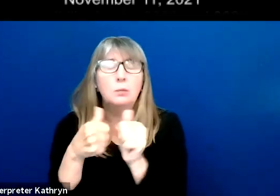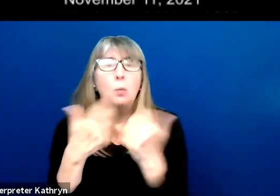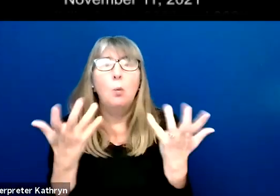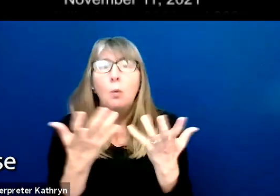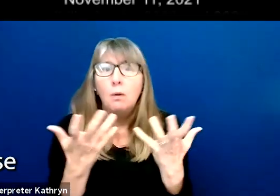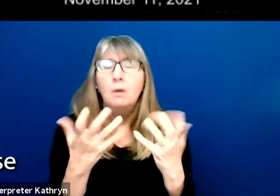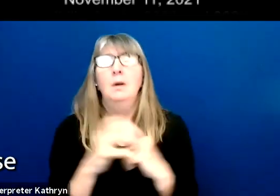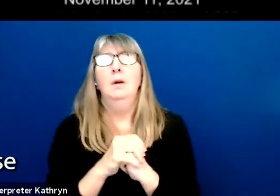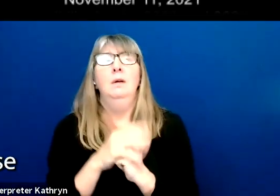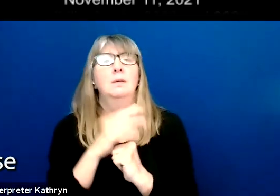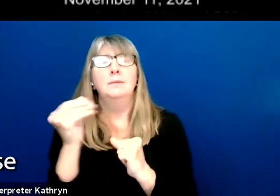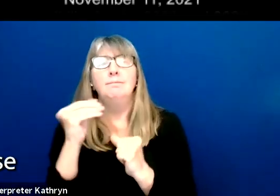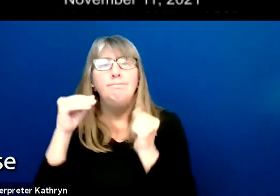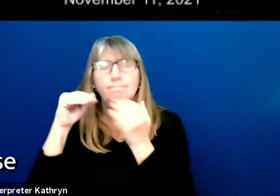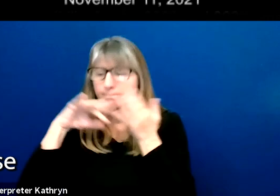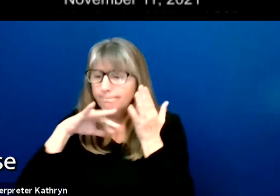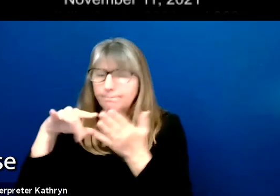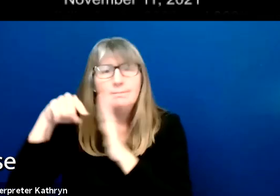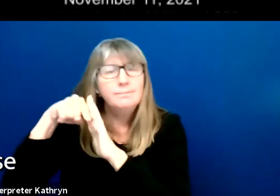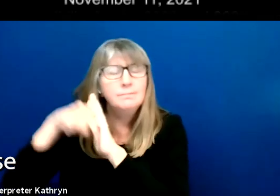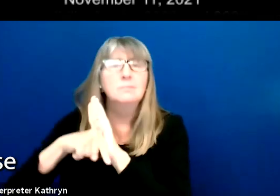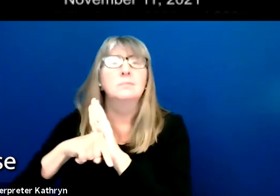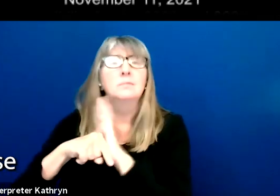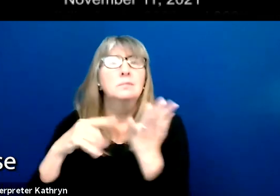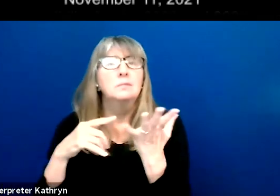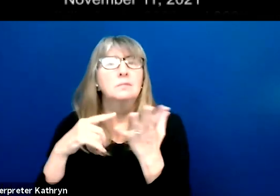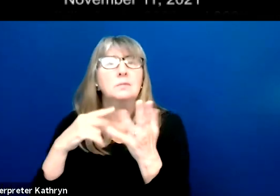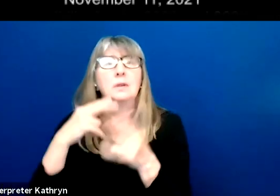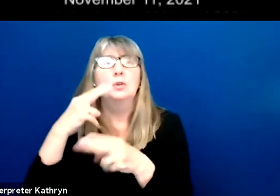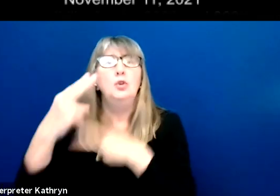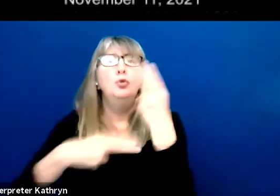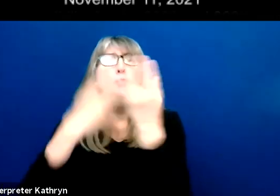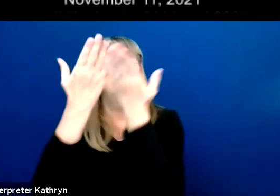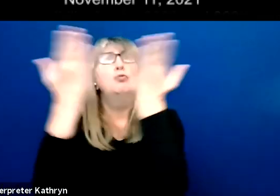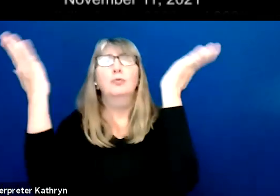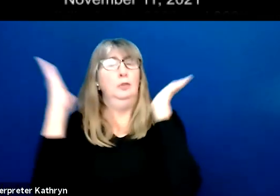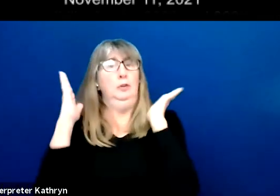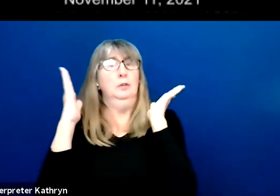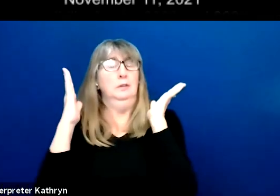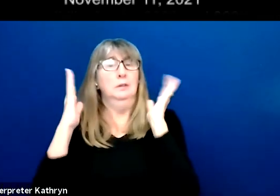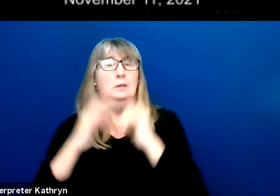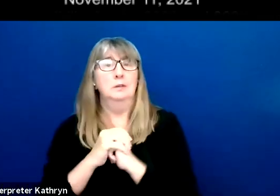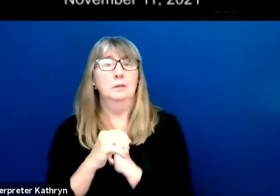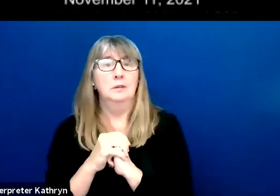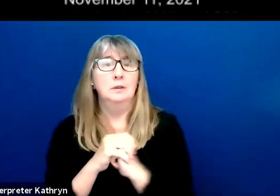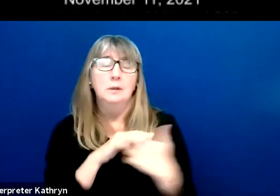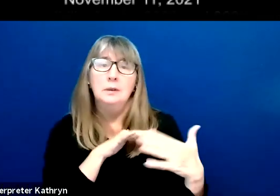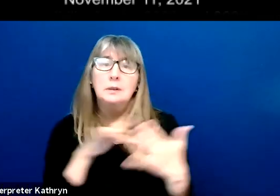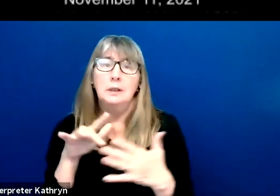understand, learn more about the universe in which we live by studying the